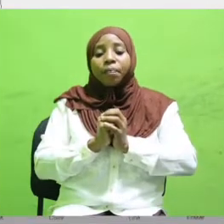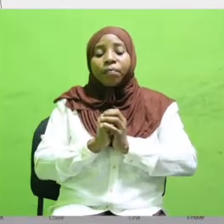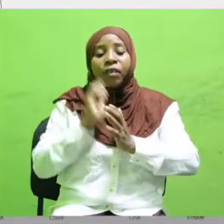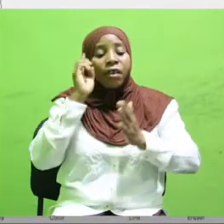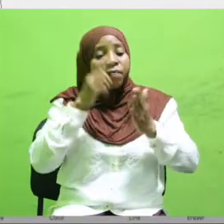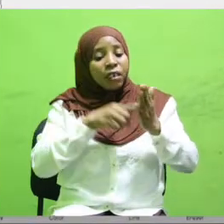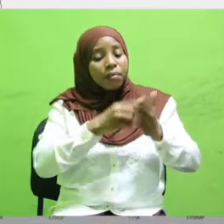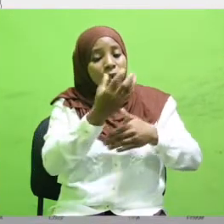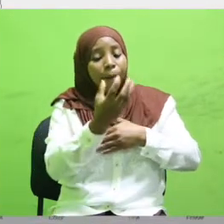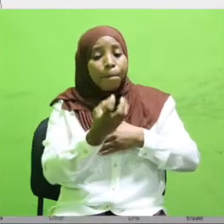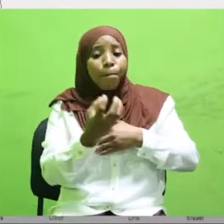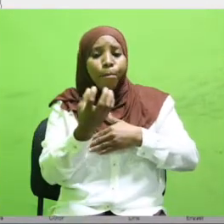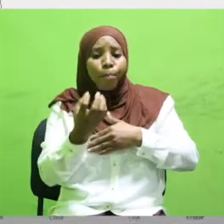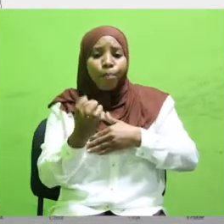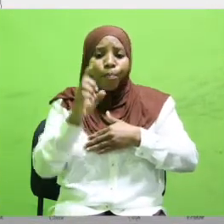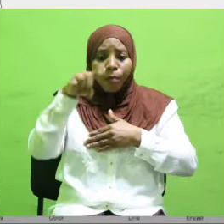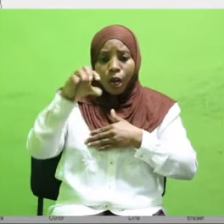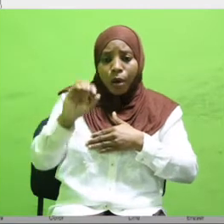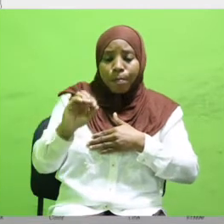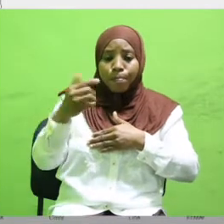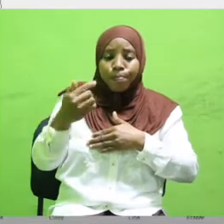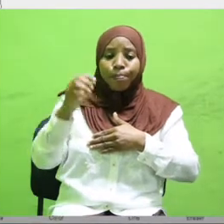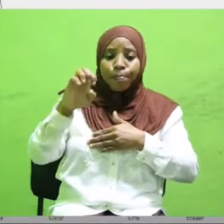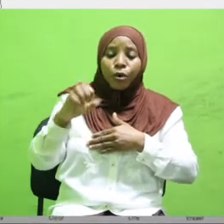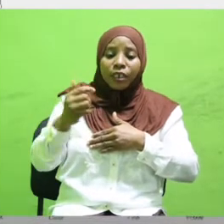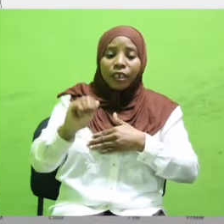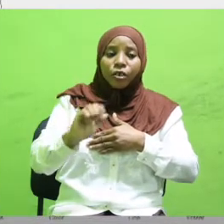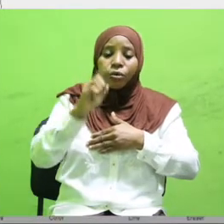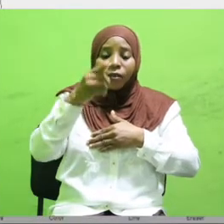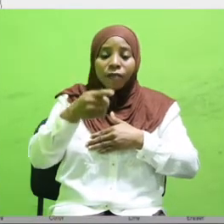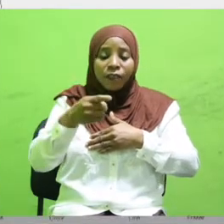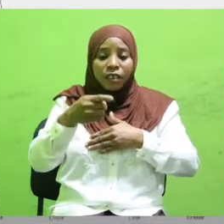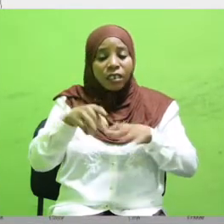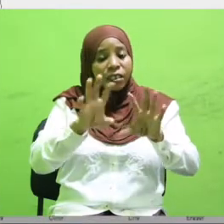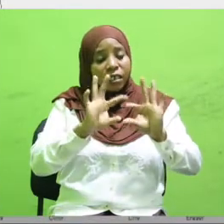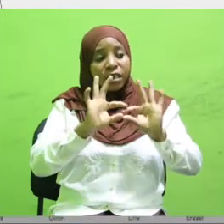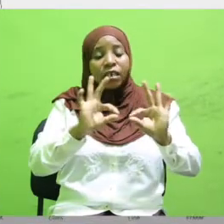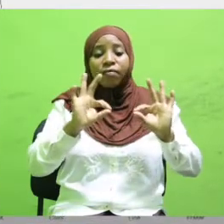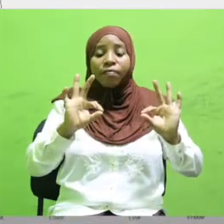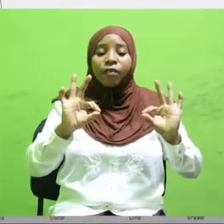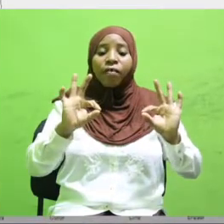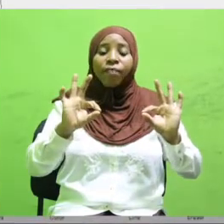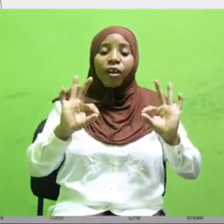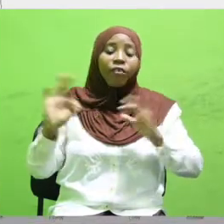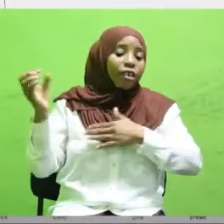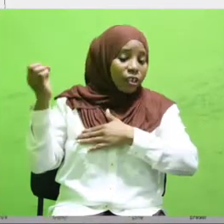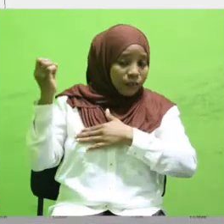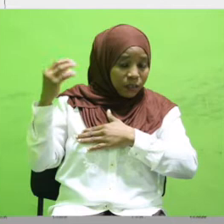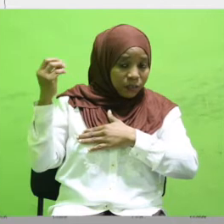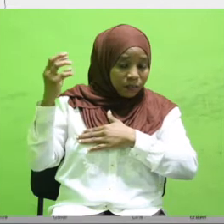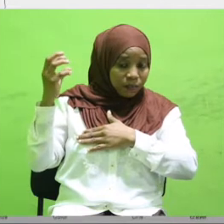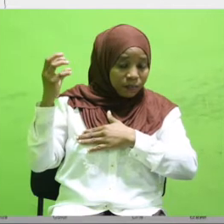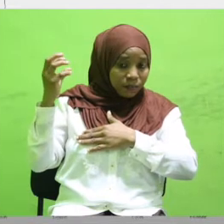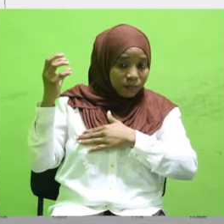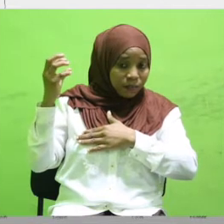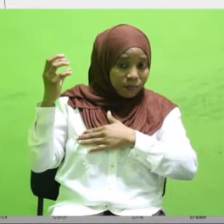blight. Potato blight is a very serious disease which occurs in the